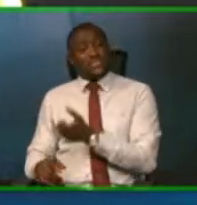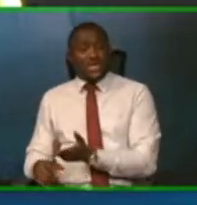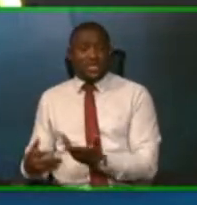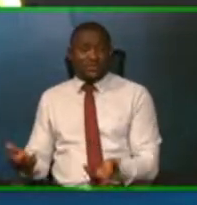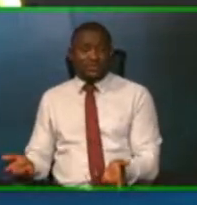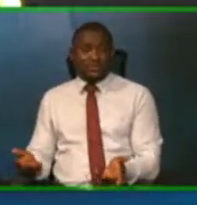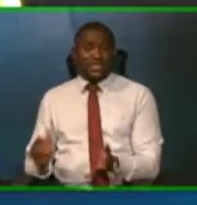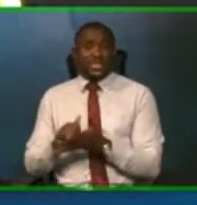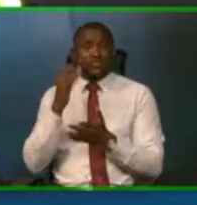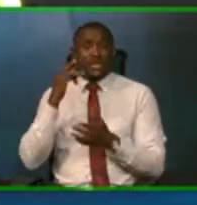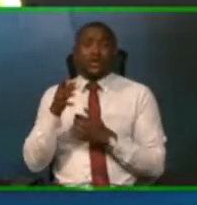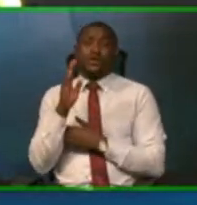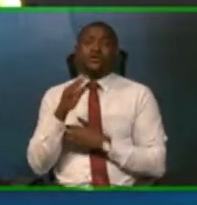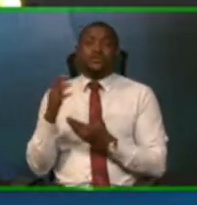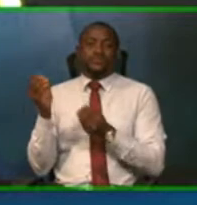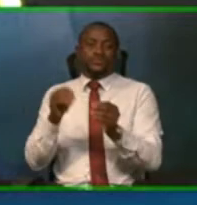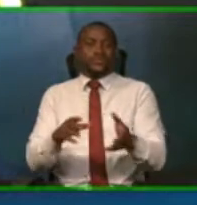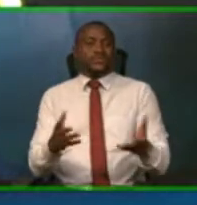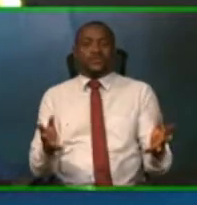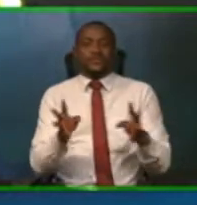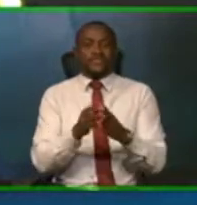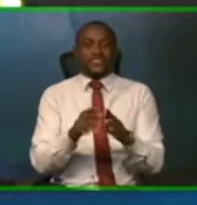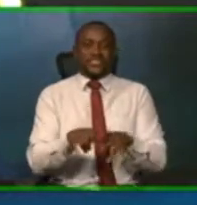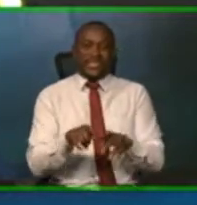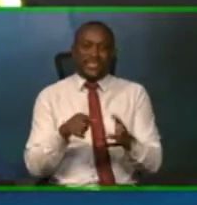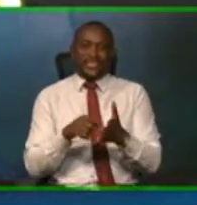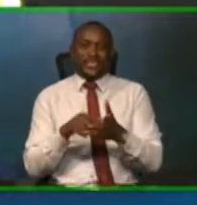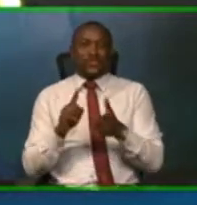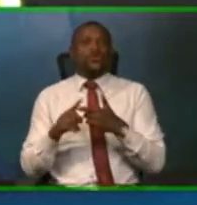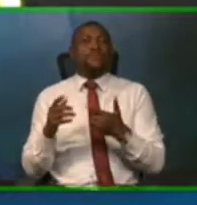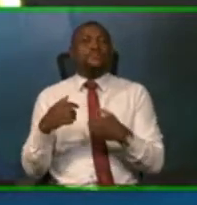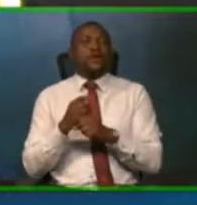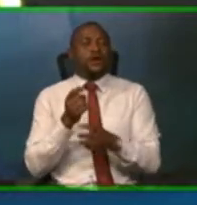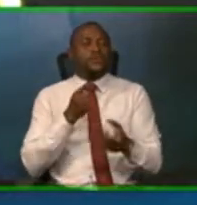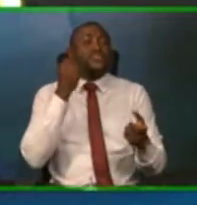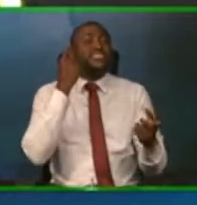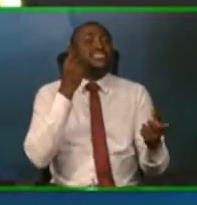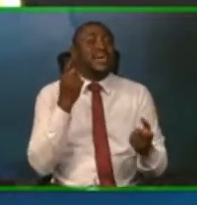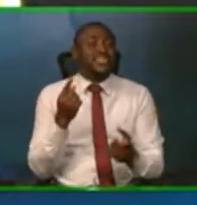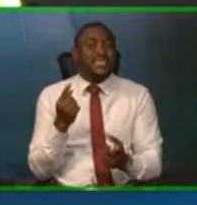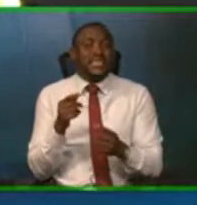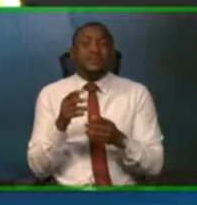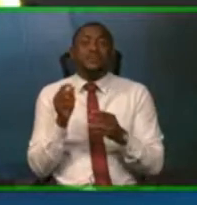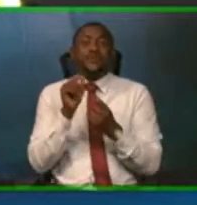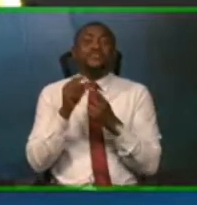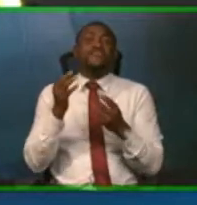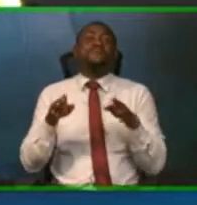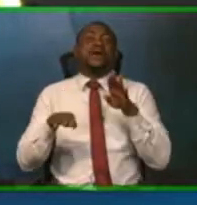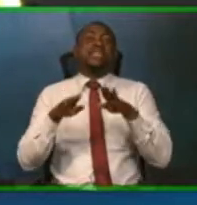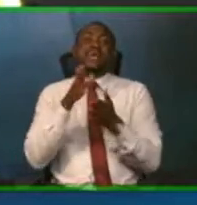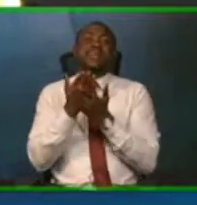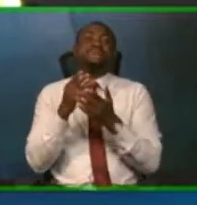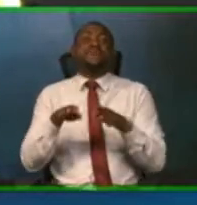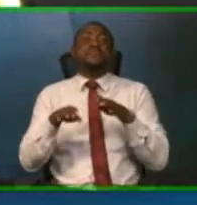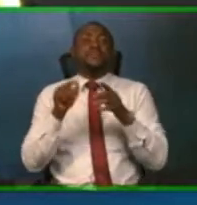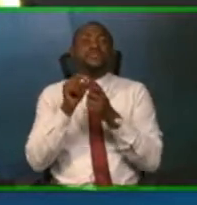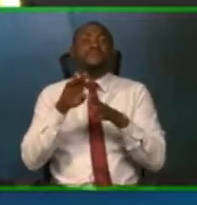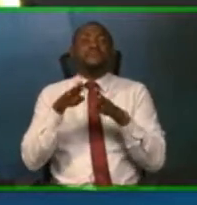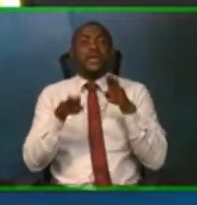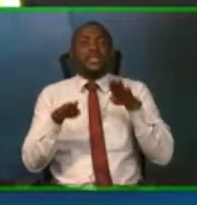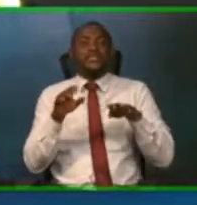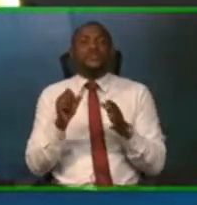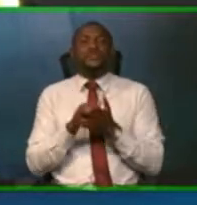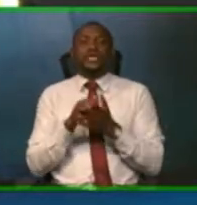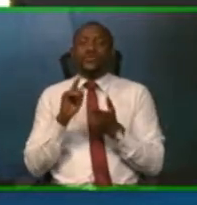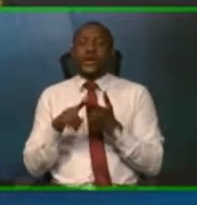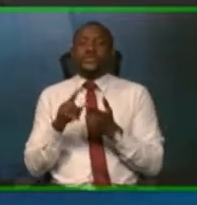is why God put conferences like this, to be able to bring to speed and bring us to a point of balance, so that, you see, when you read